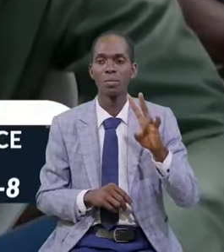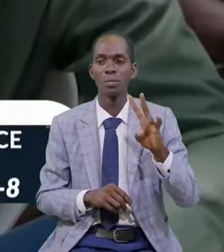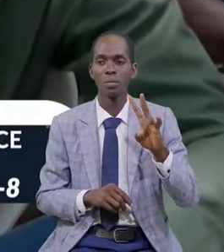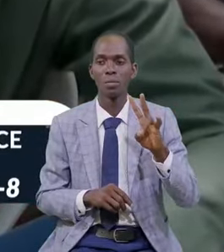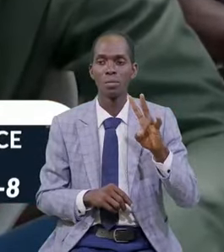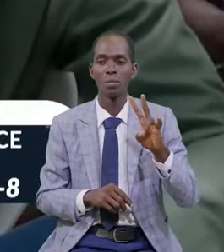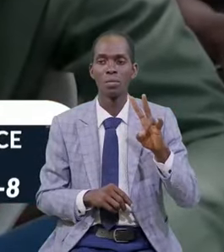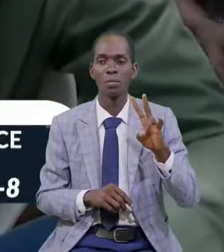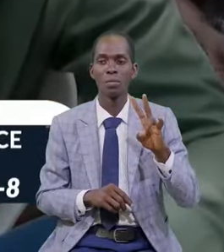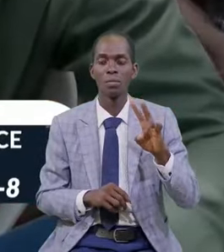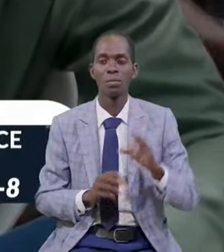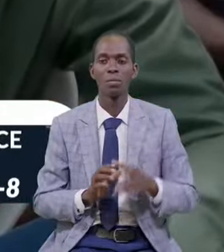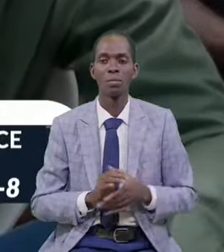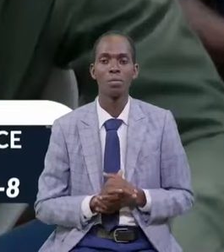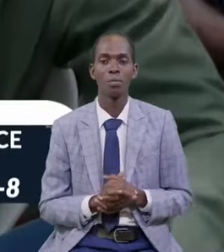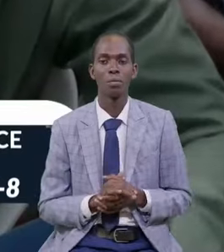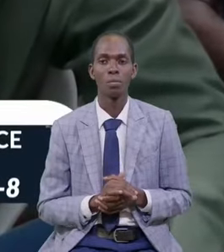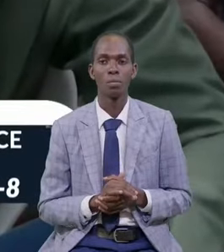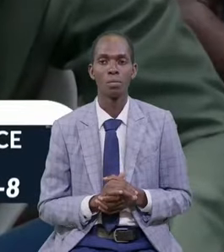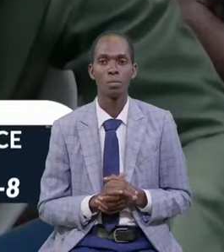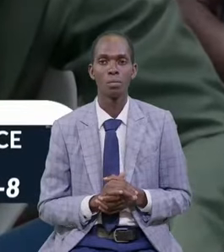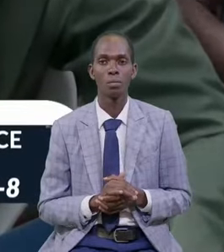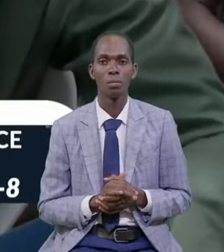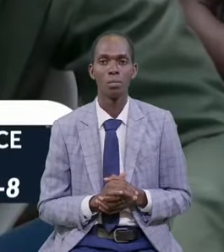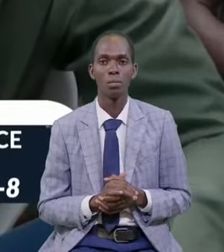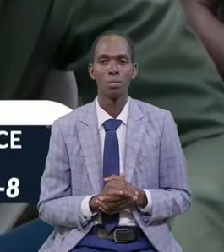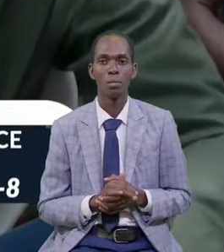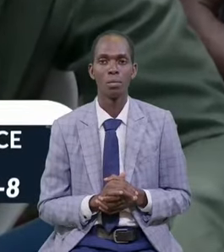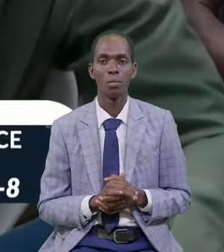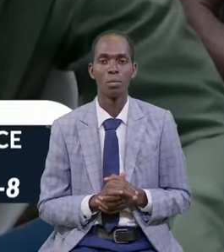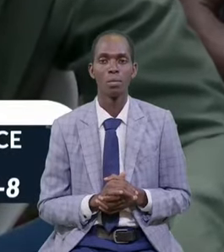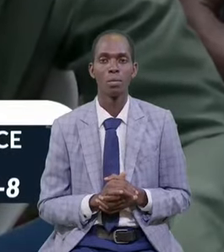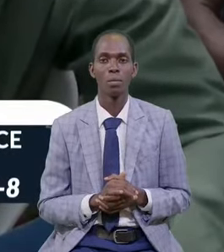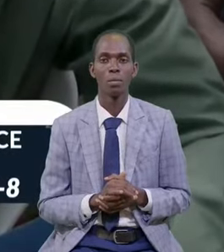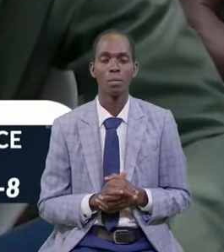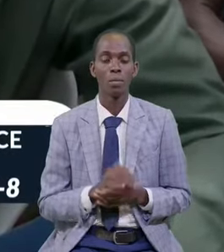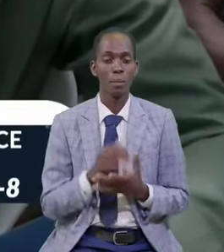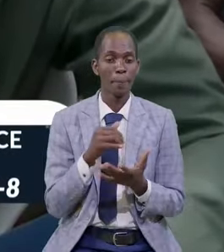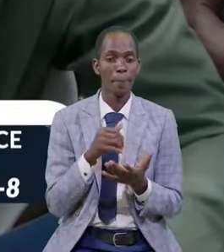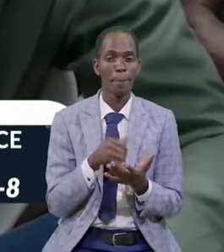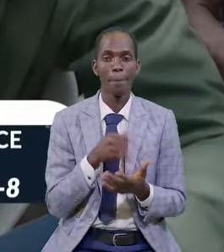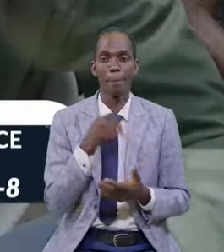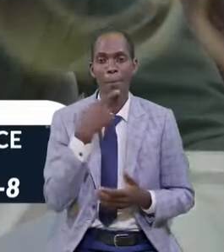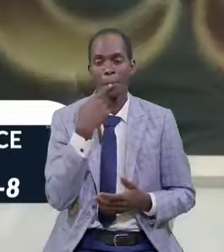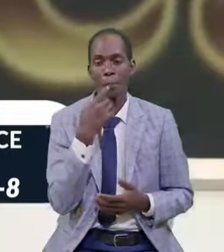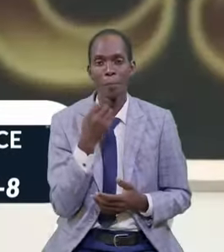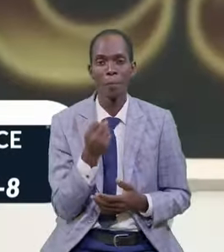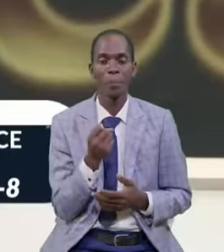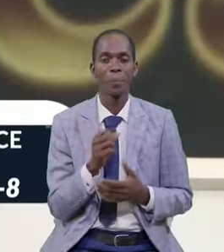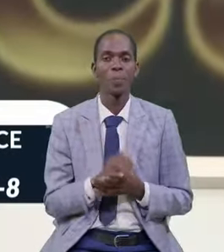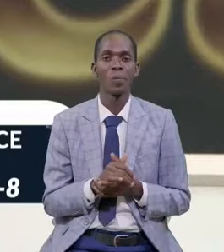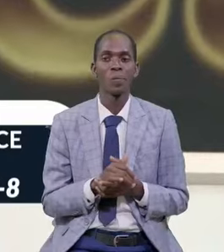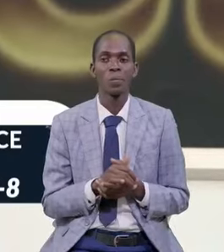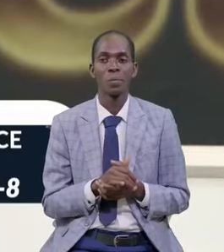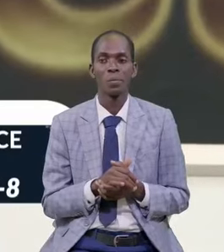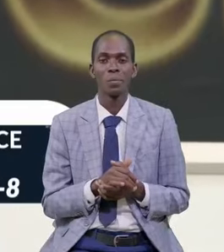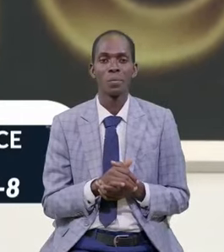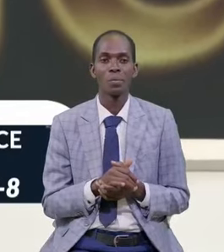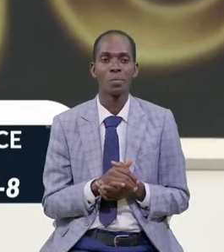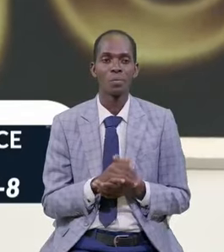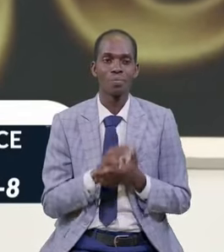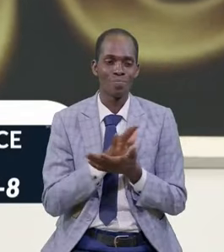5 reading from verse 7 it says P out